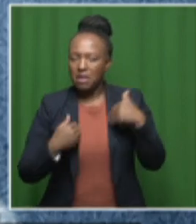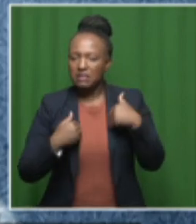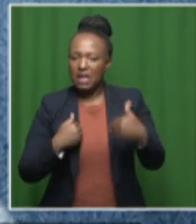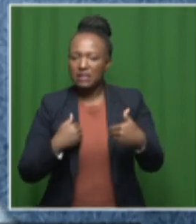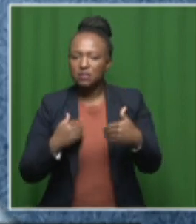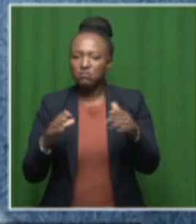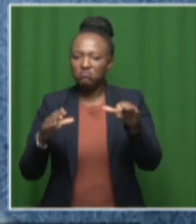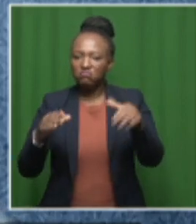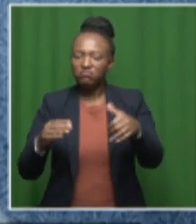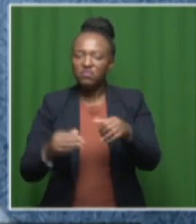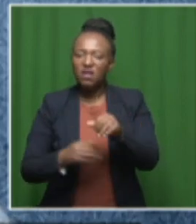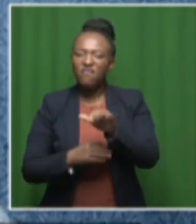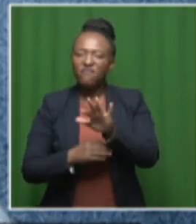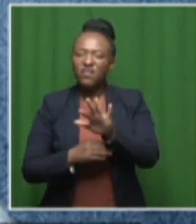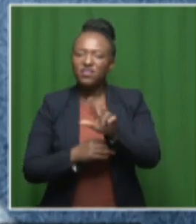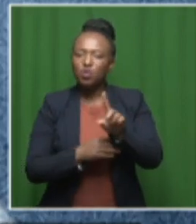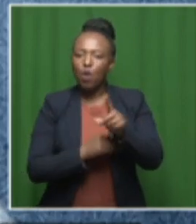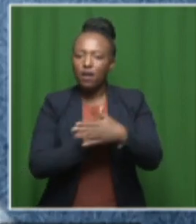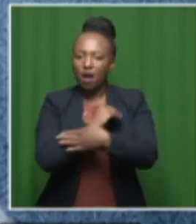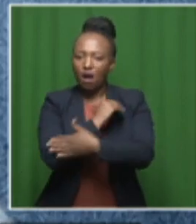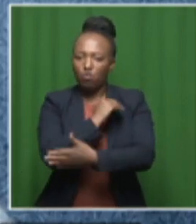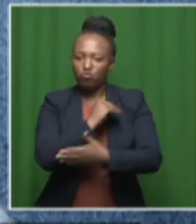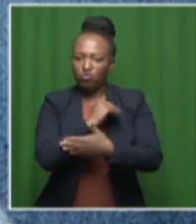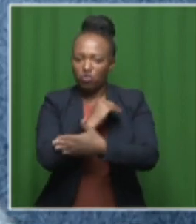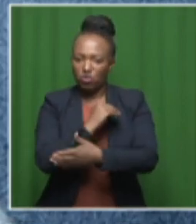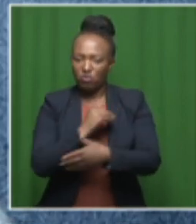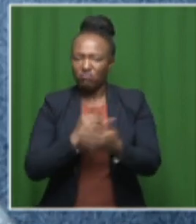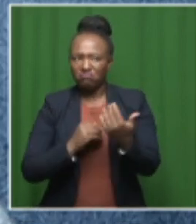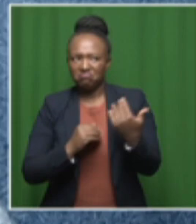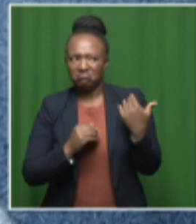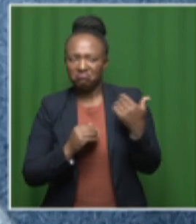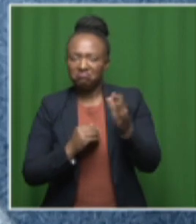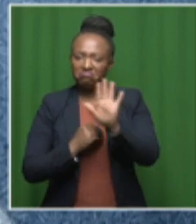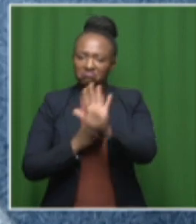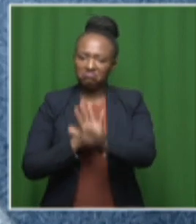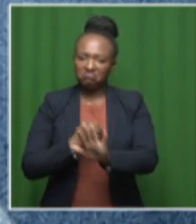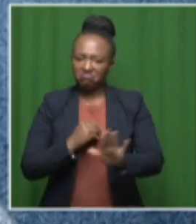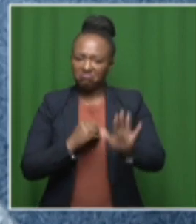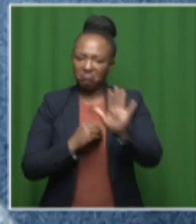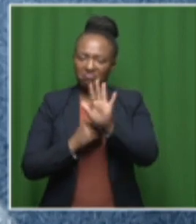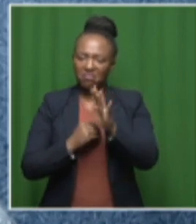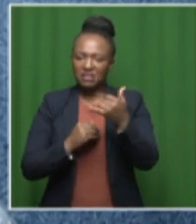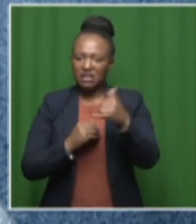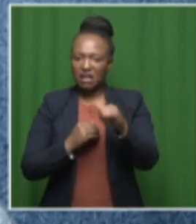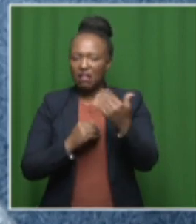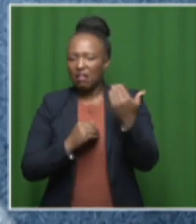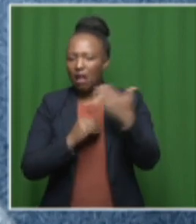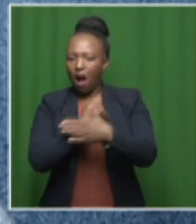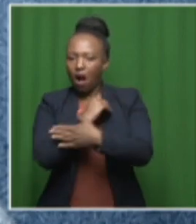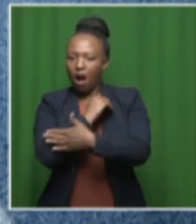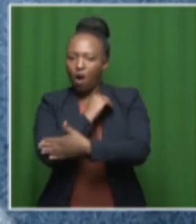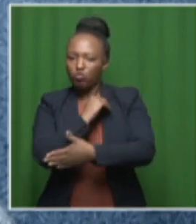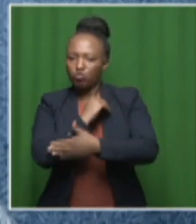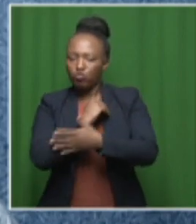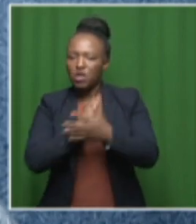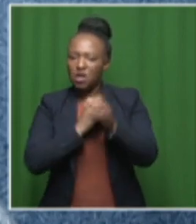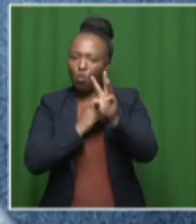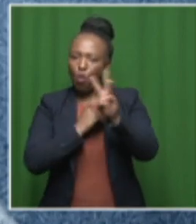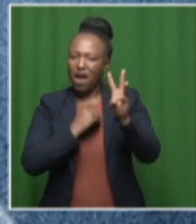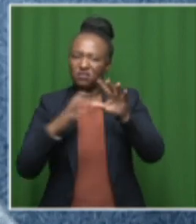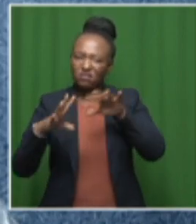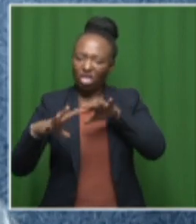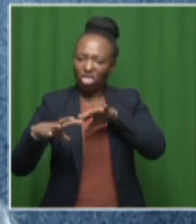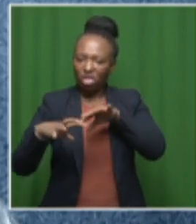member states. A number of African countries at that time were still under colonial rule, and only